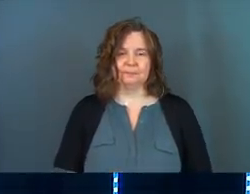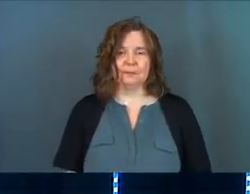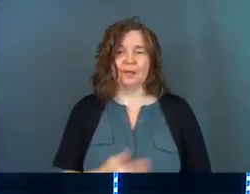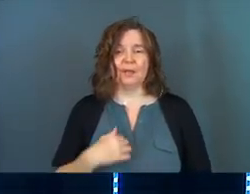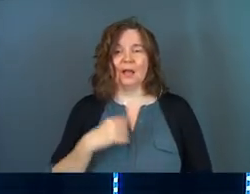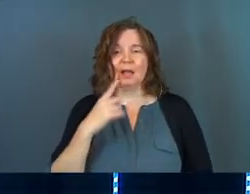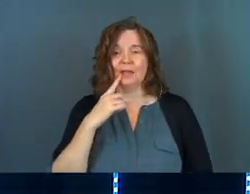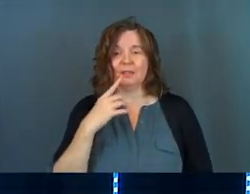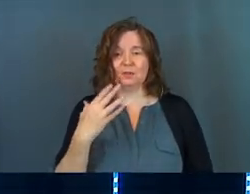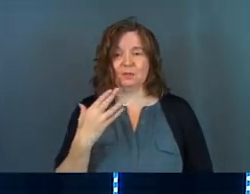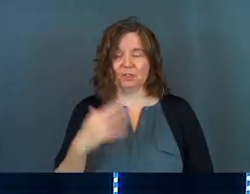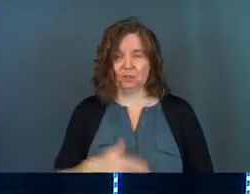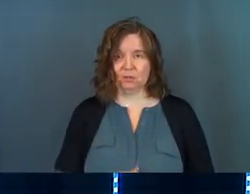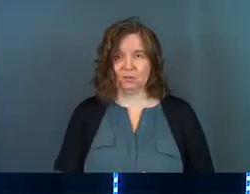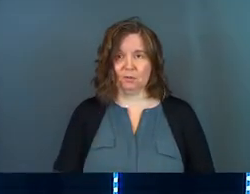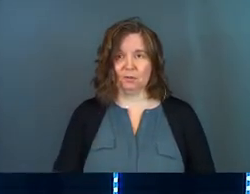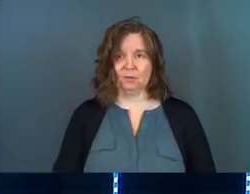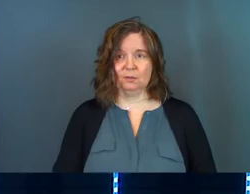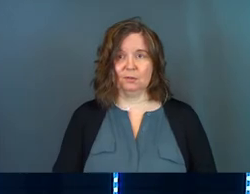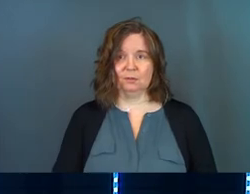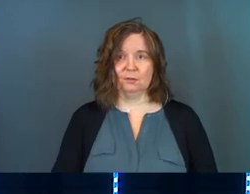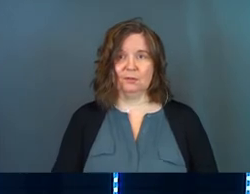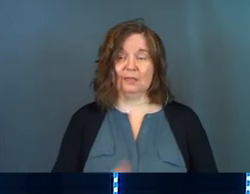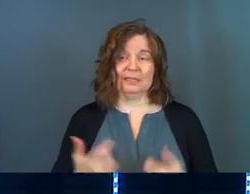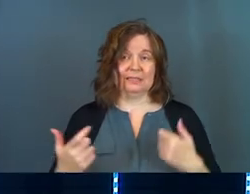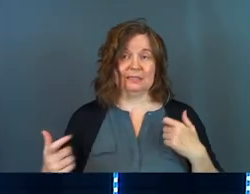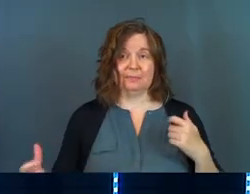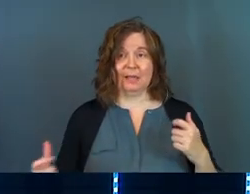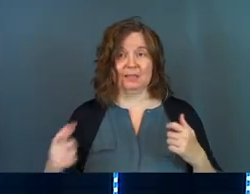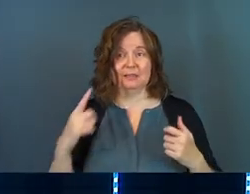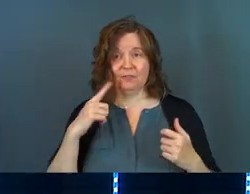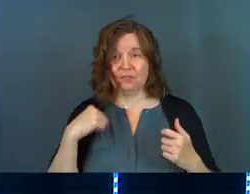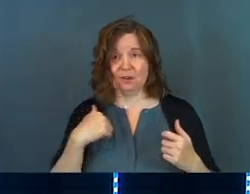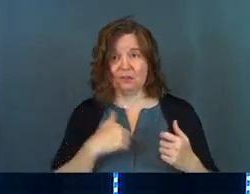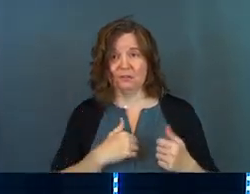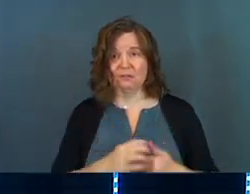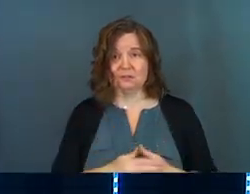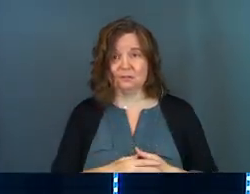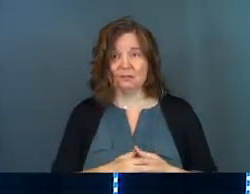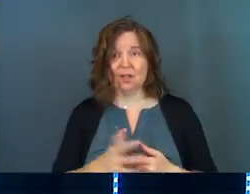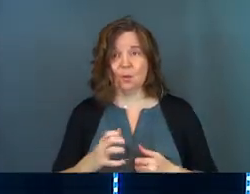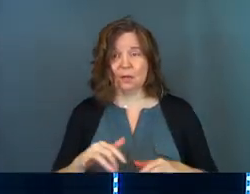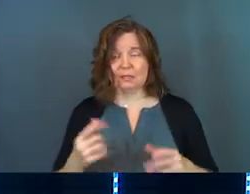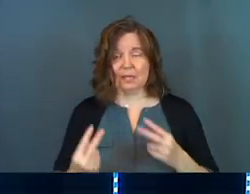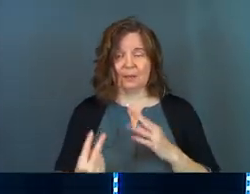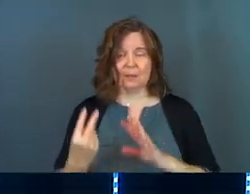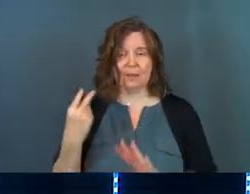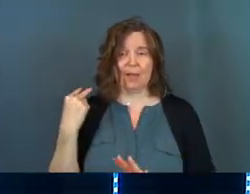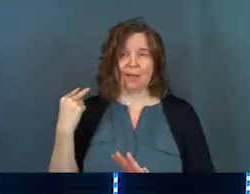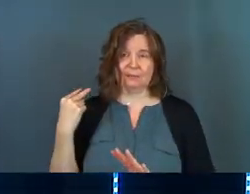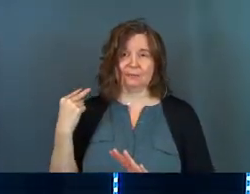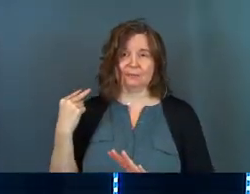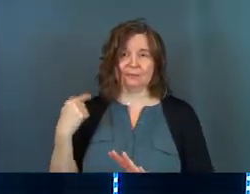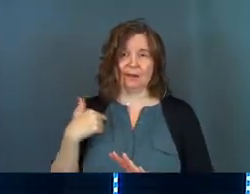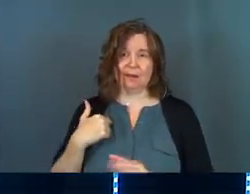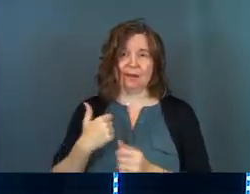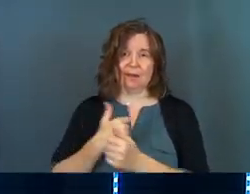Because I think this right here is massive for us. So I want to take you back there.